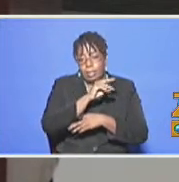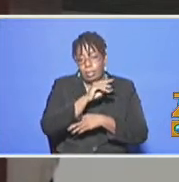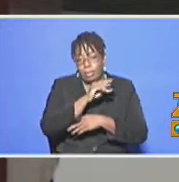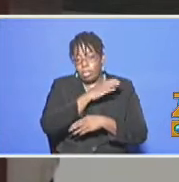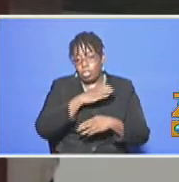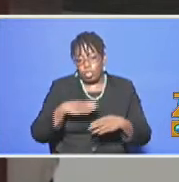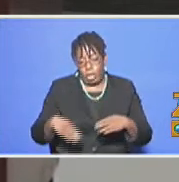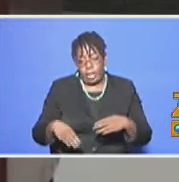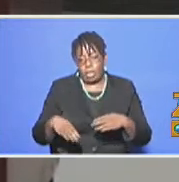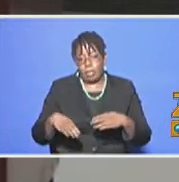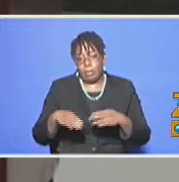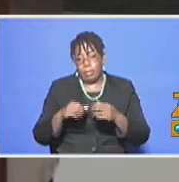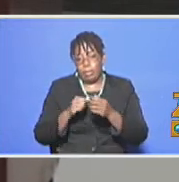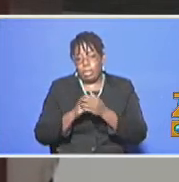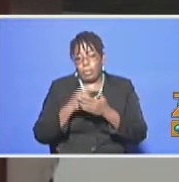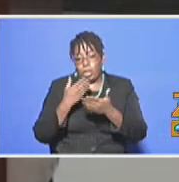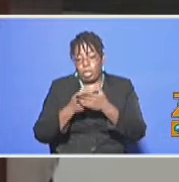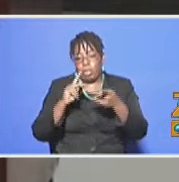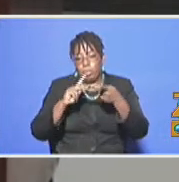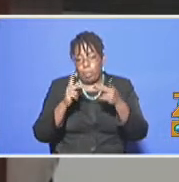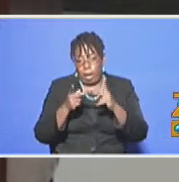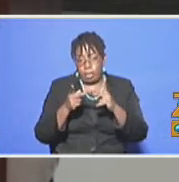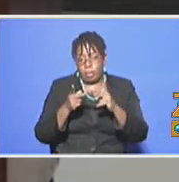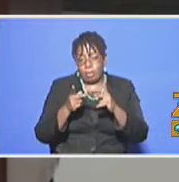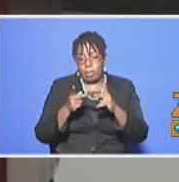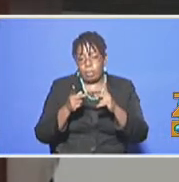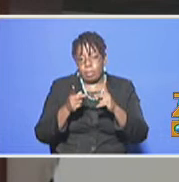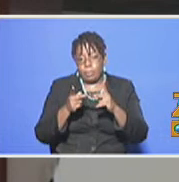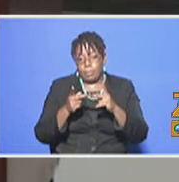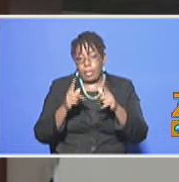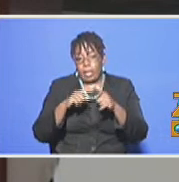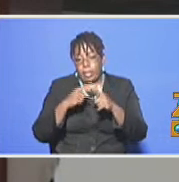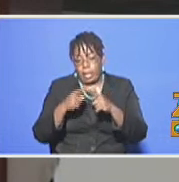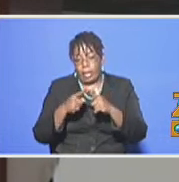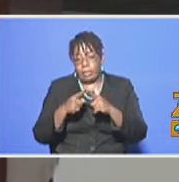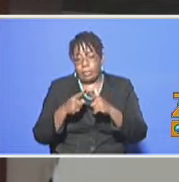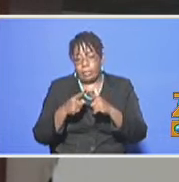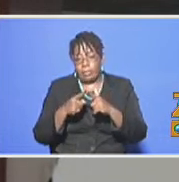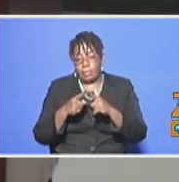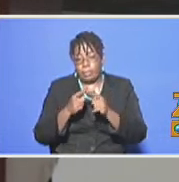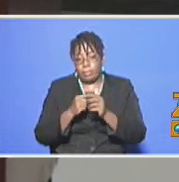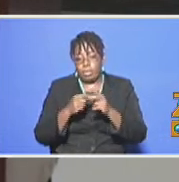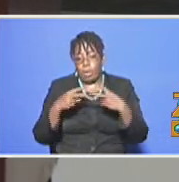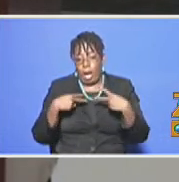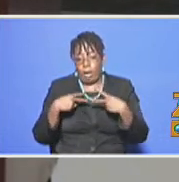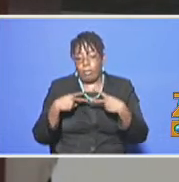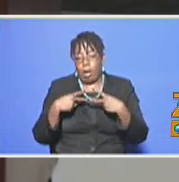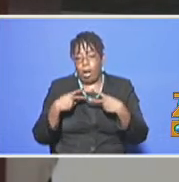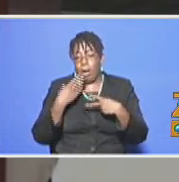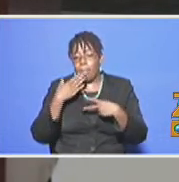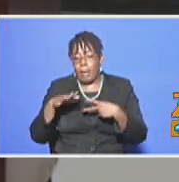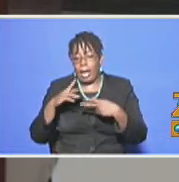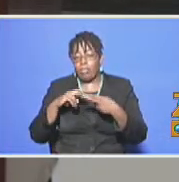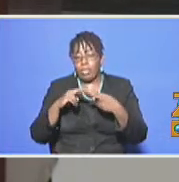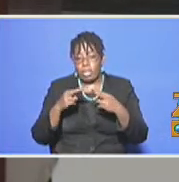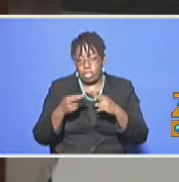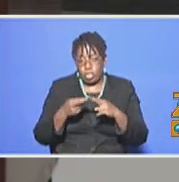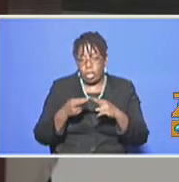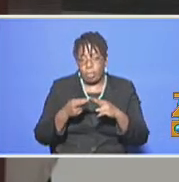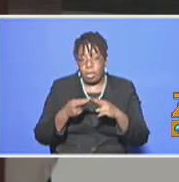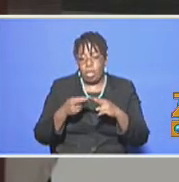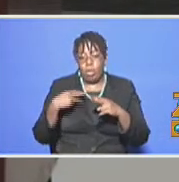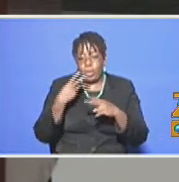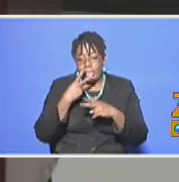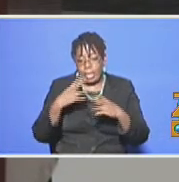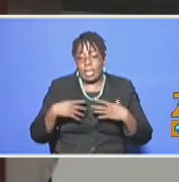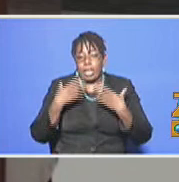with each other, and not a single reason for us to have this relationship go poorly. So that you can see the commitment